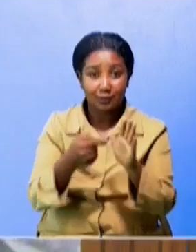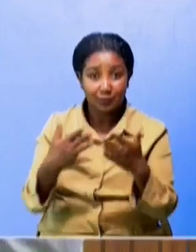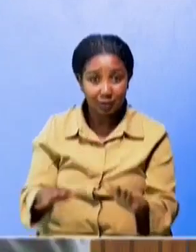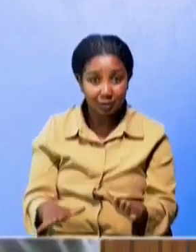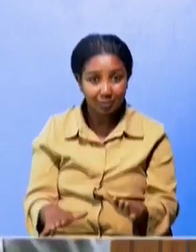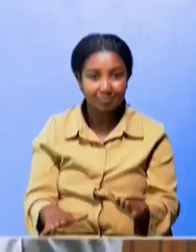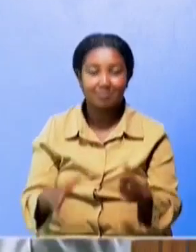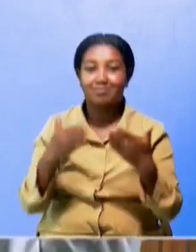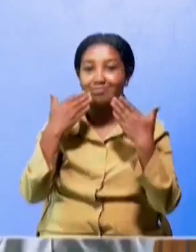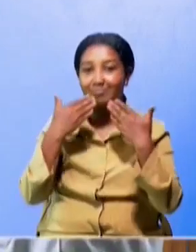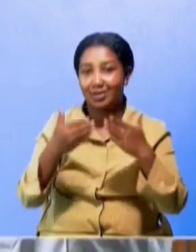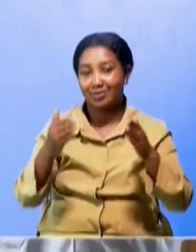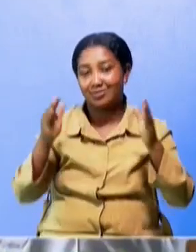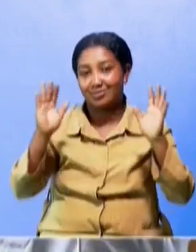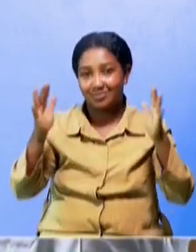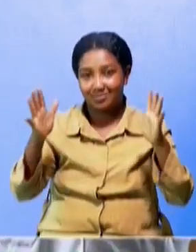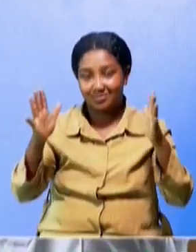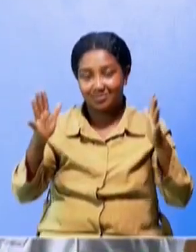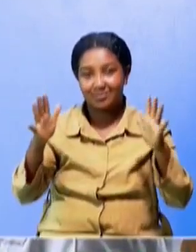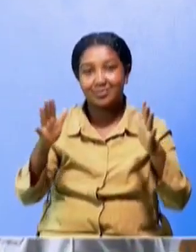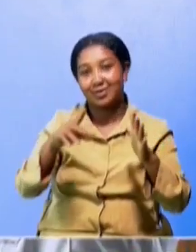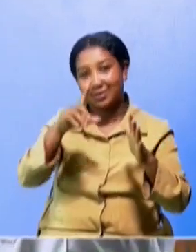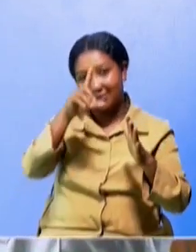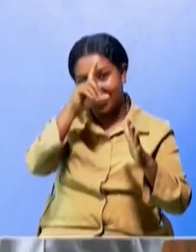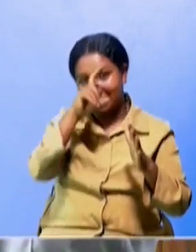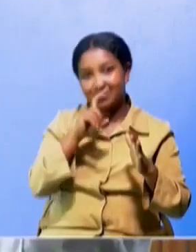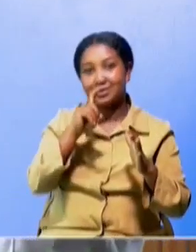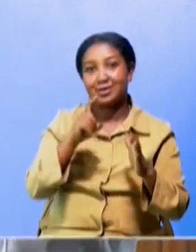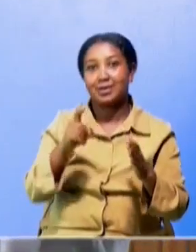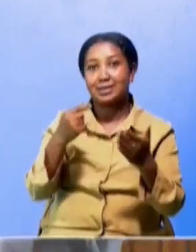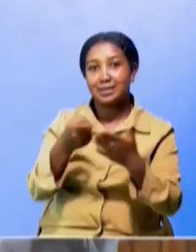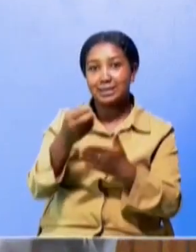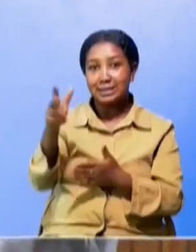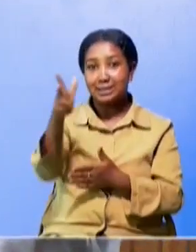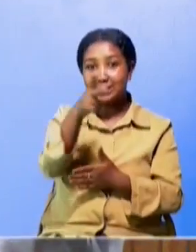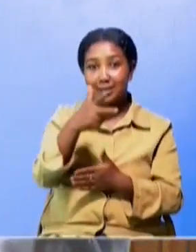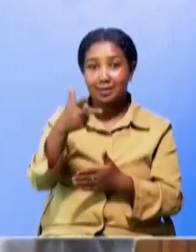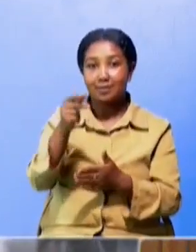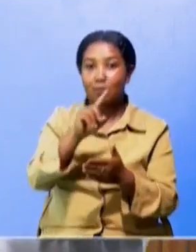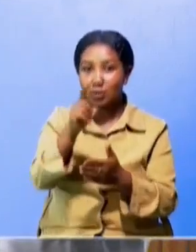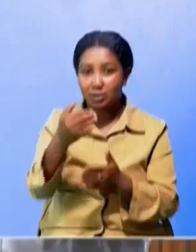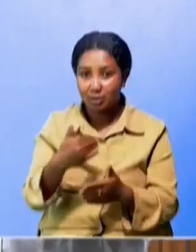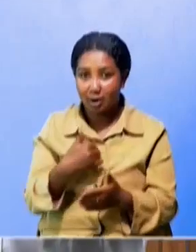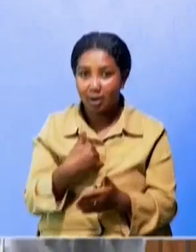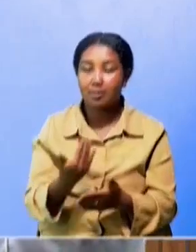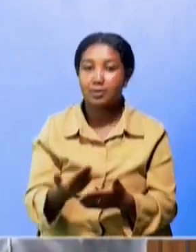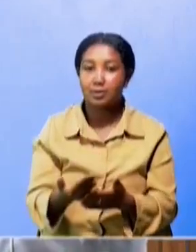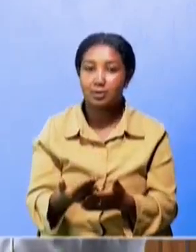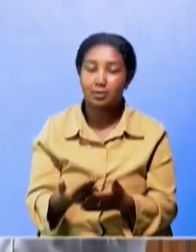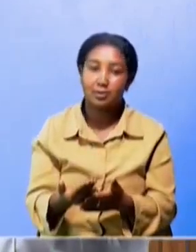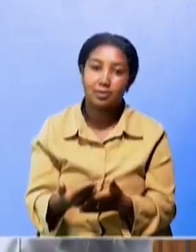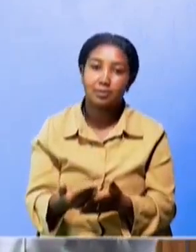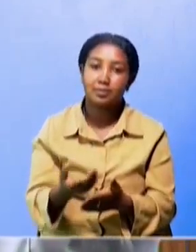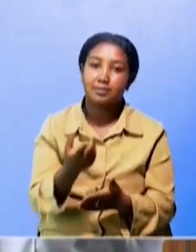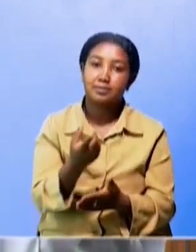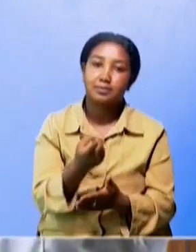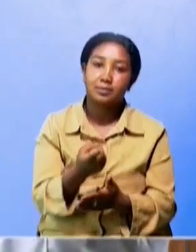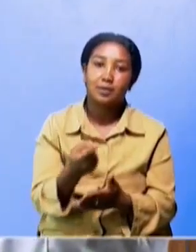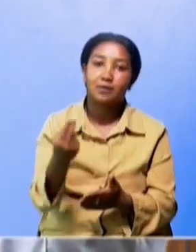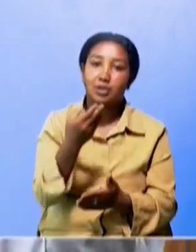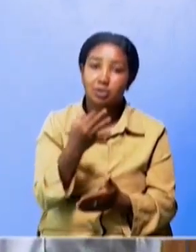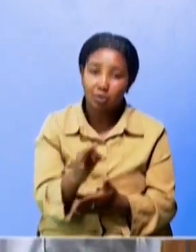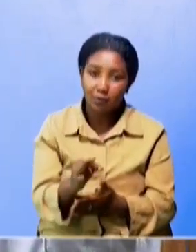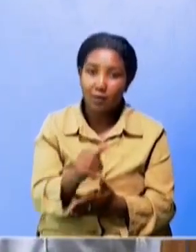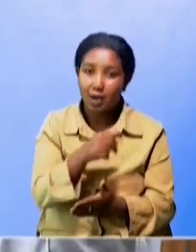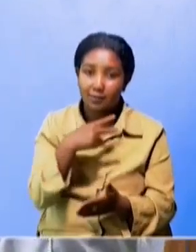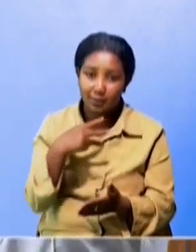Thank you very much. That's right. Good. So these three questions are lying on the function